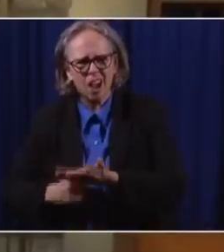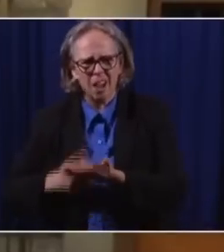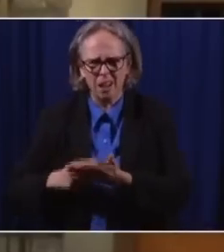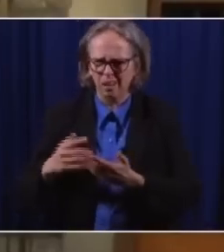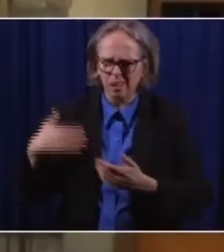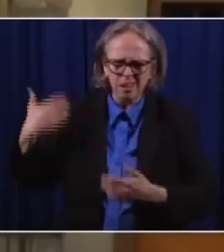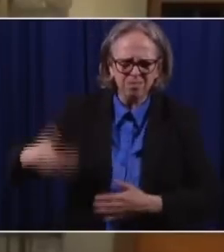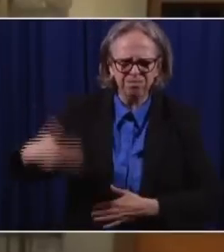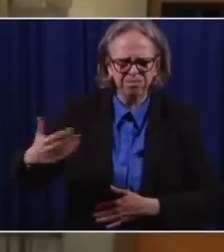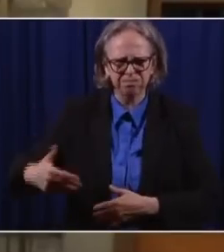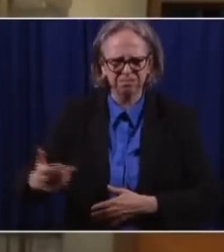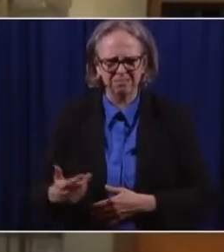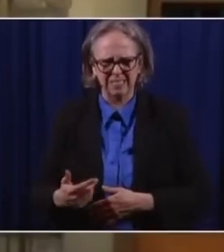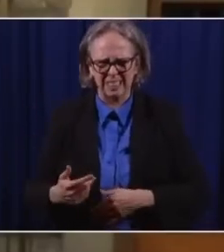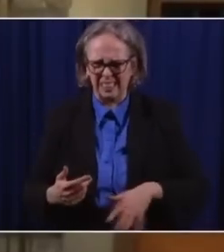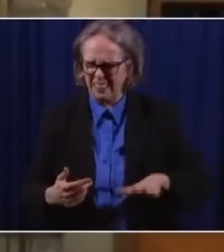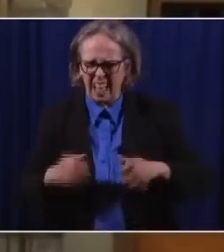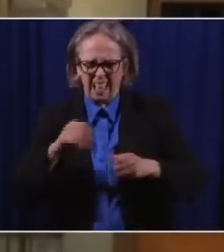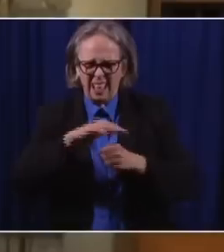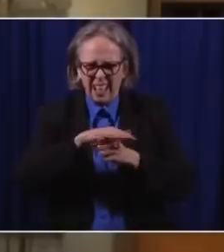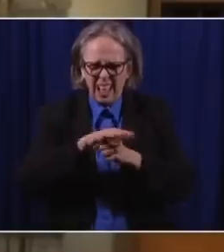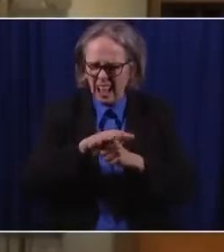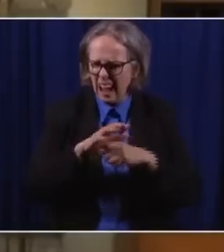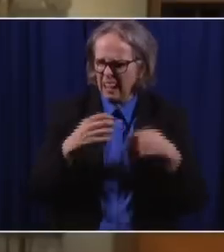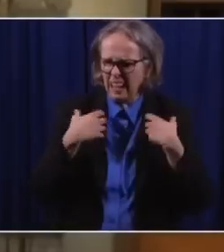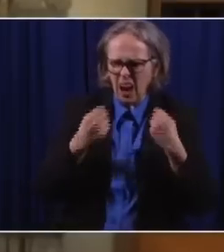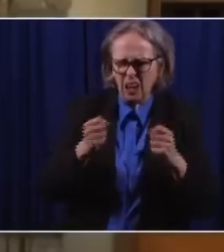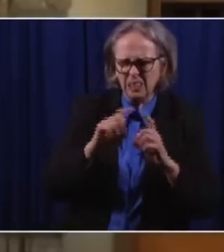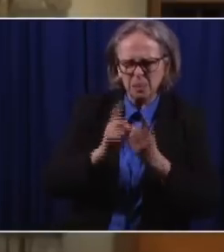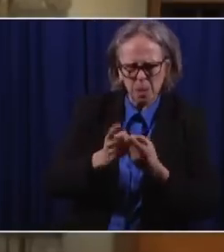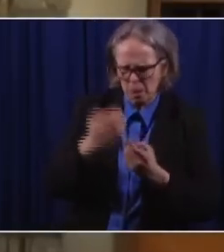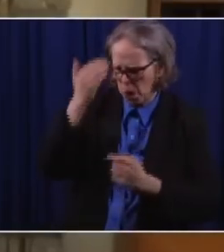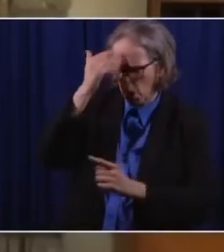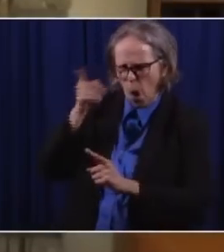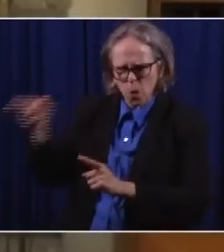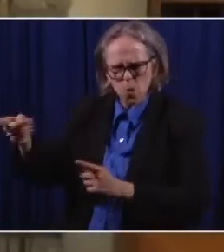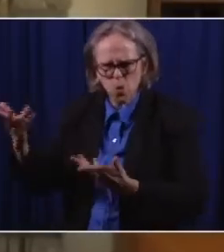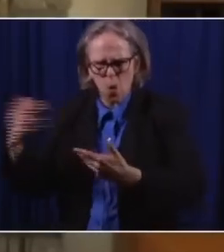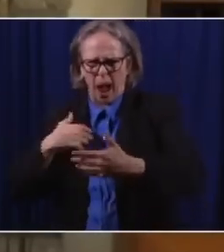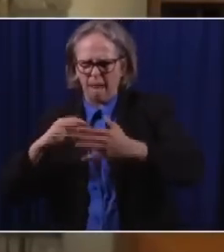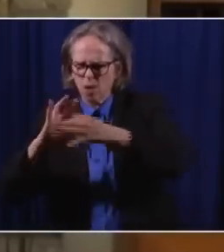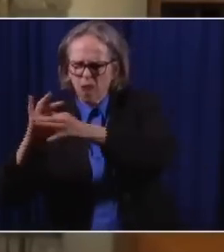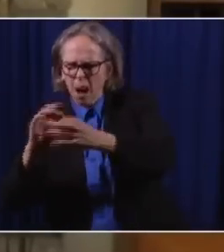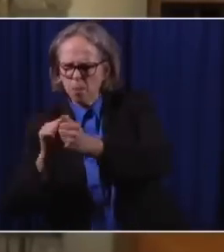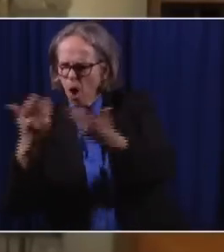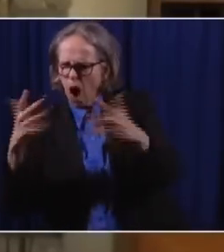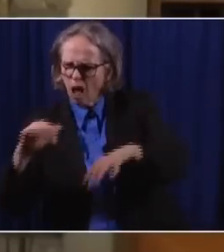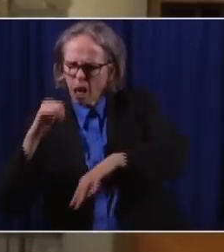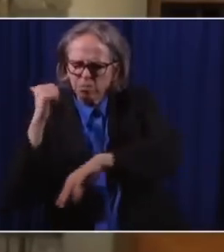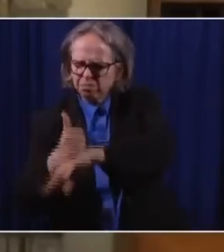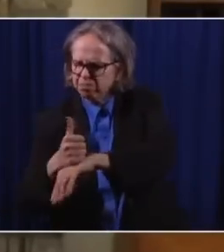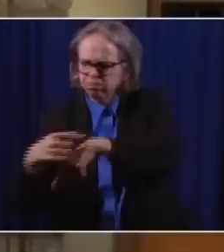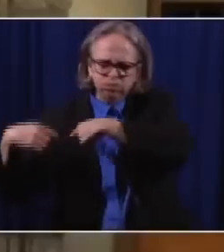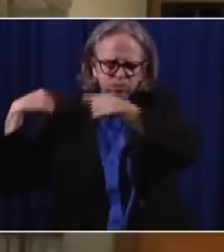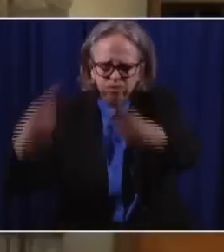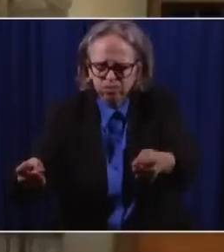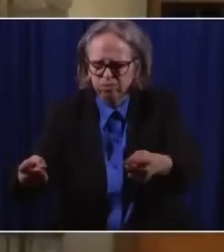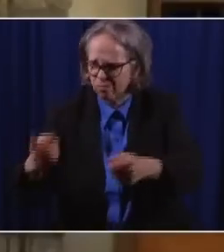the state, they know you well, you know them well. And that relationship is a very, very great asset for